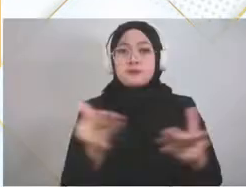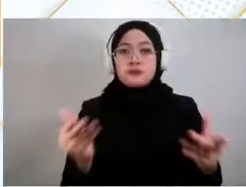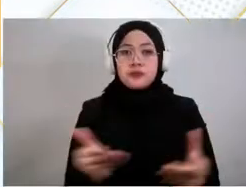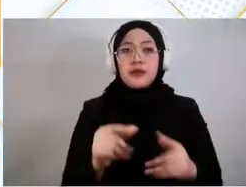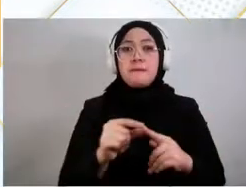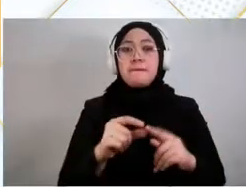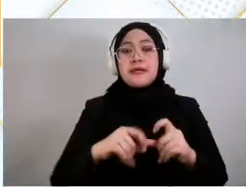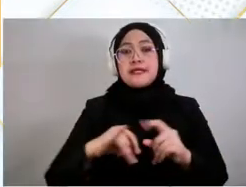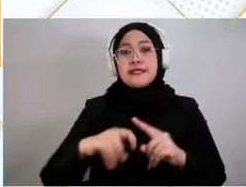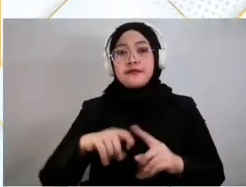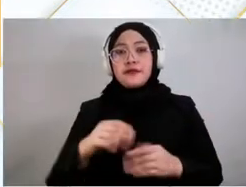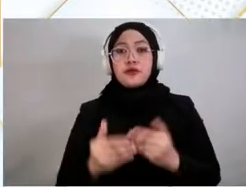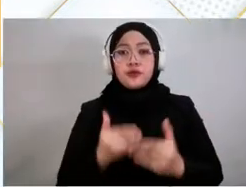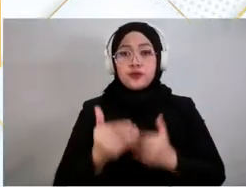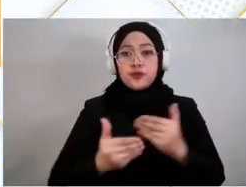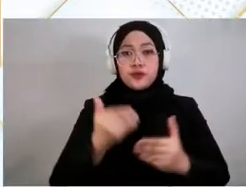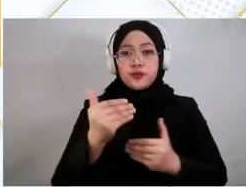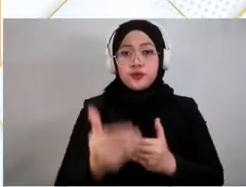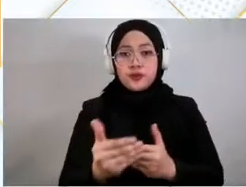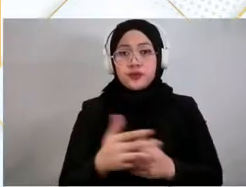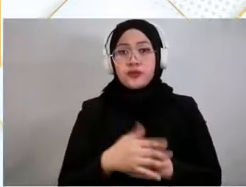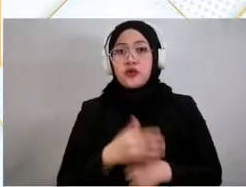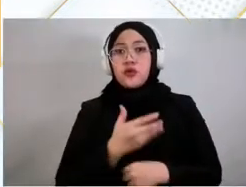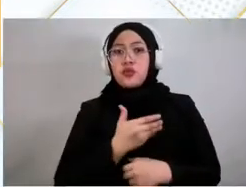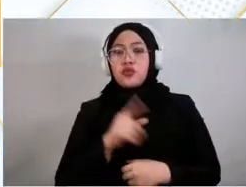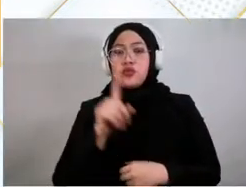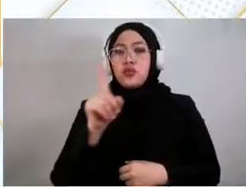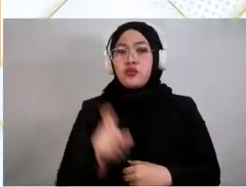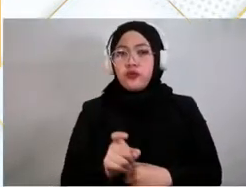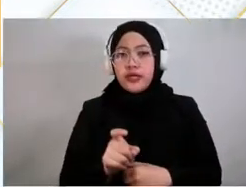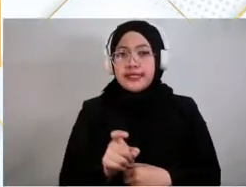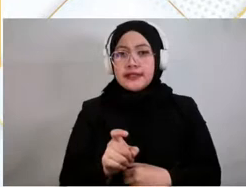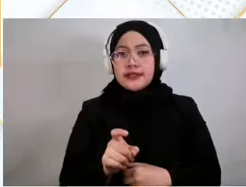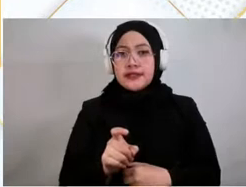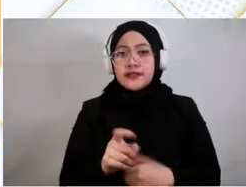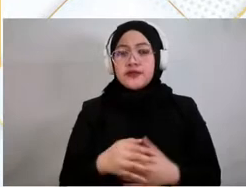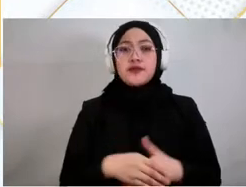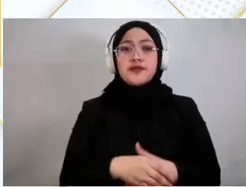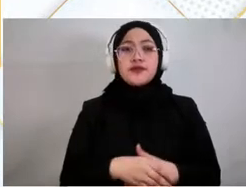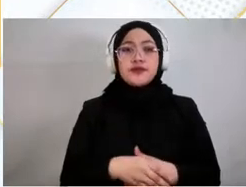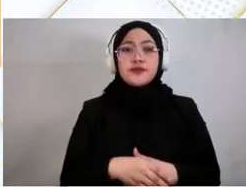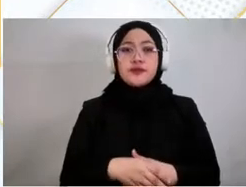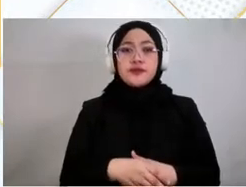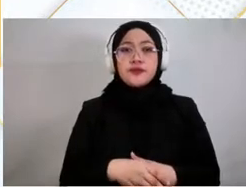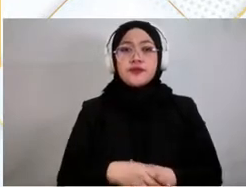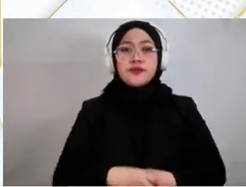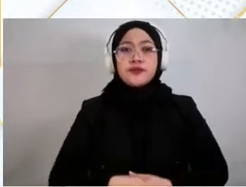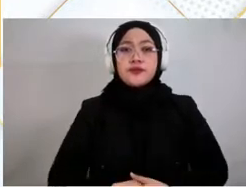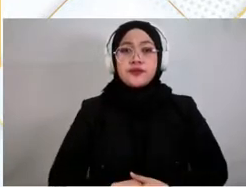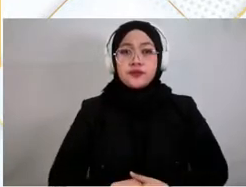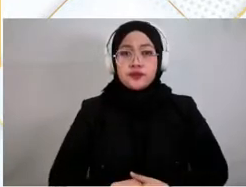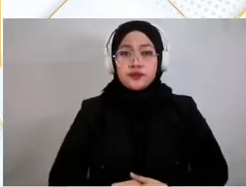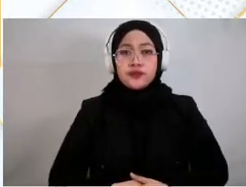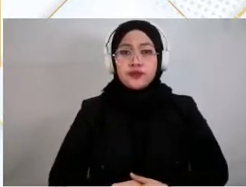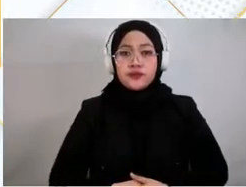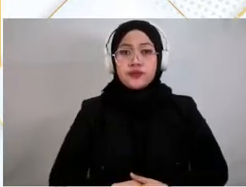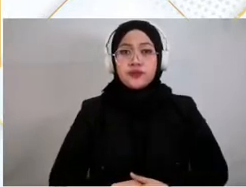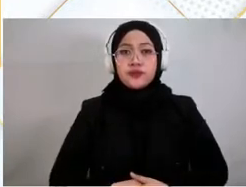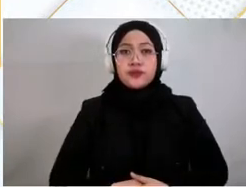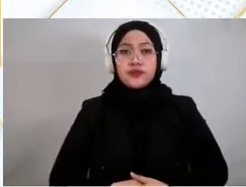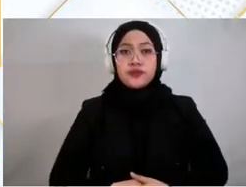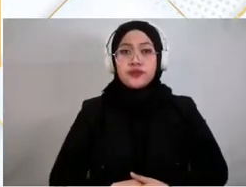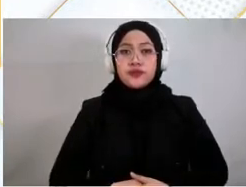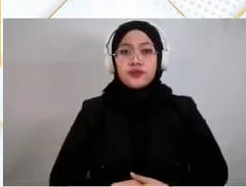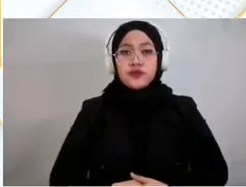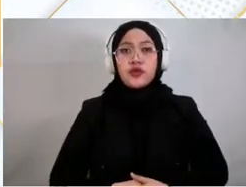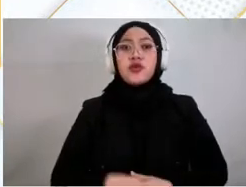We will continue to strengthen this, and we will need to try and work to further strengthen the relationship